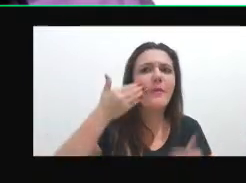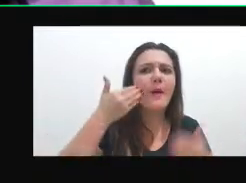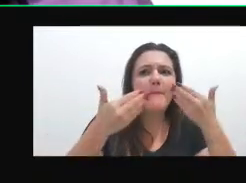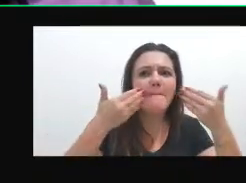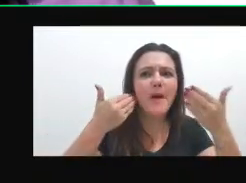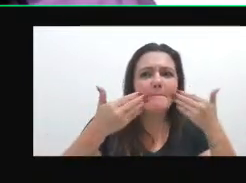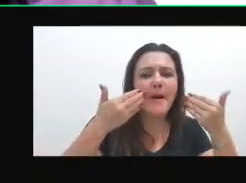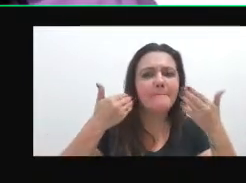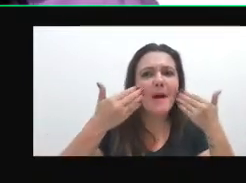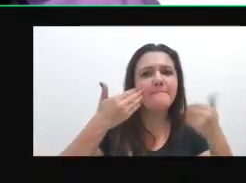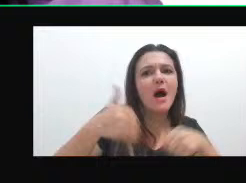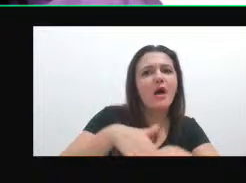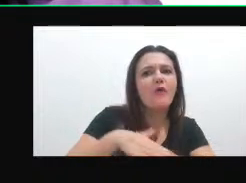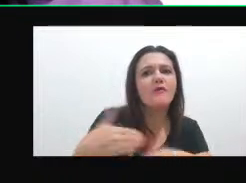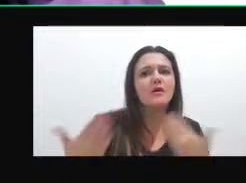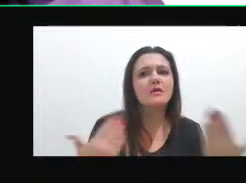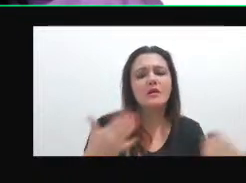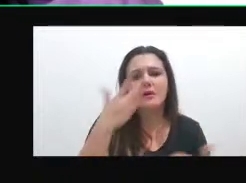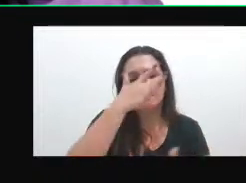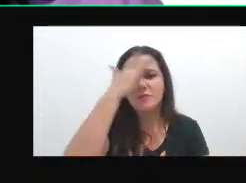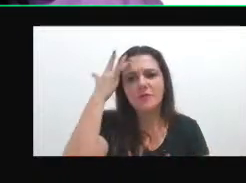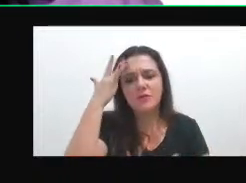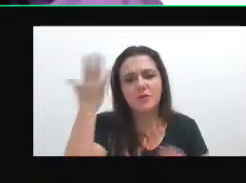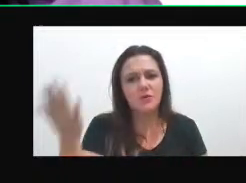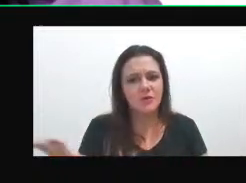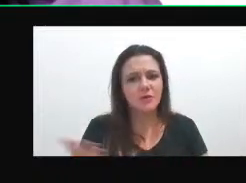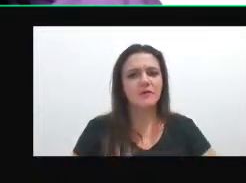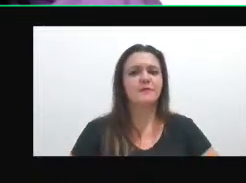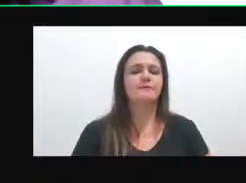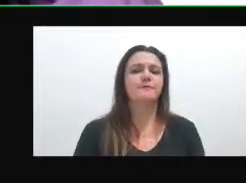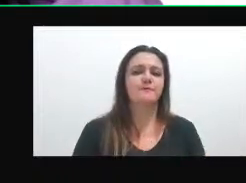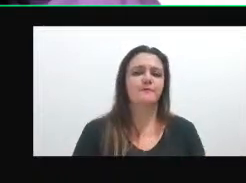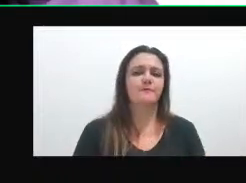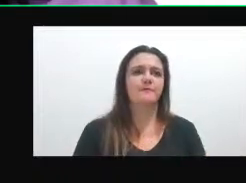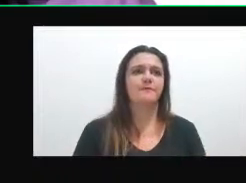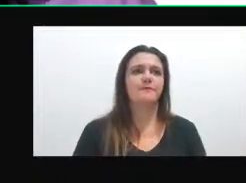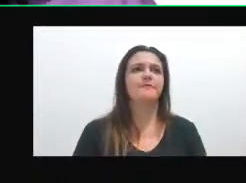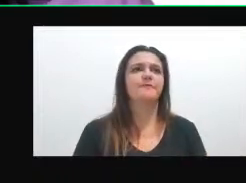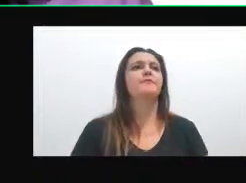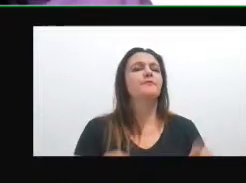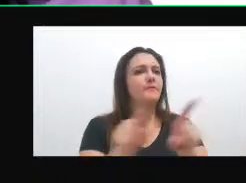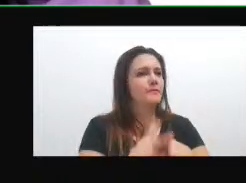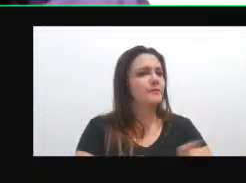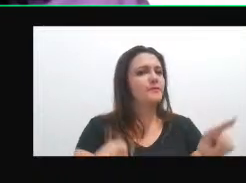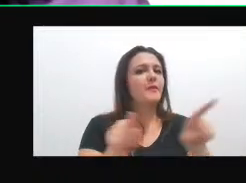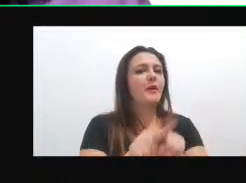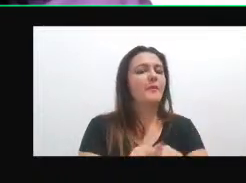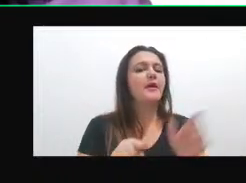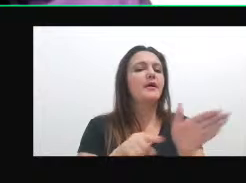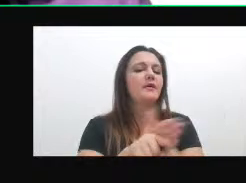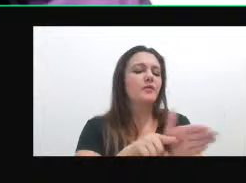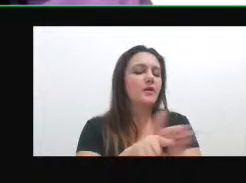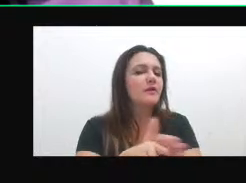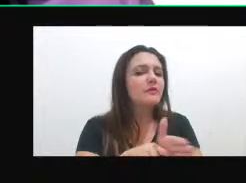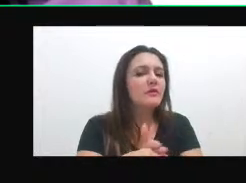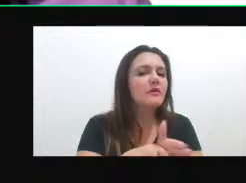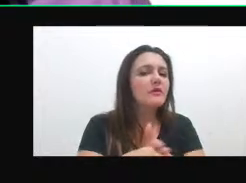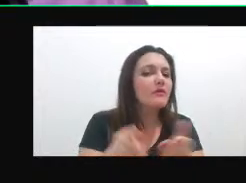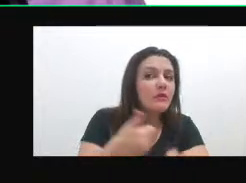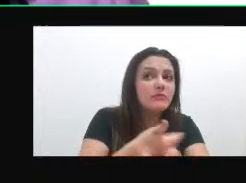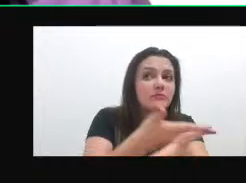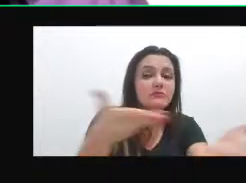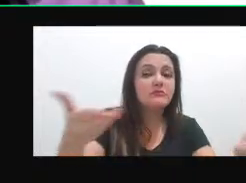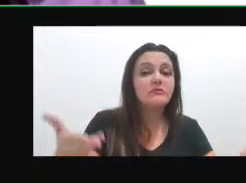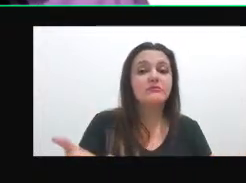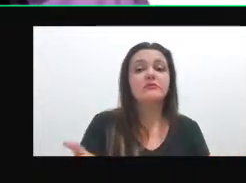to having a look at the research, what's available, watching webinars, connecting with